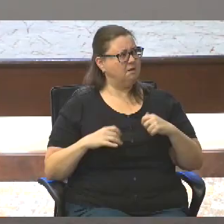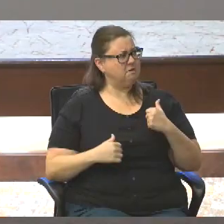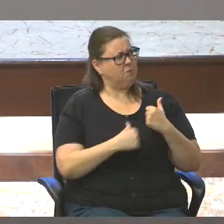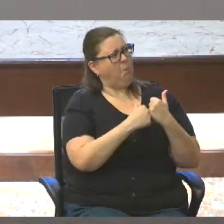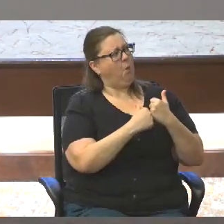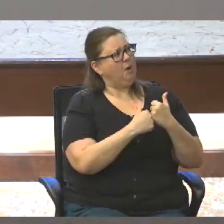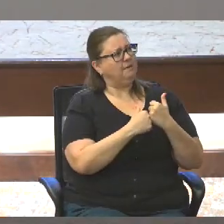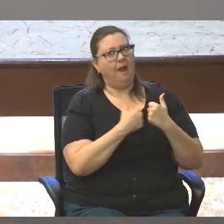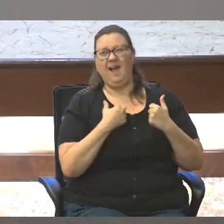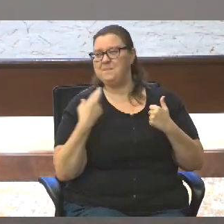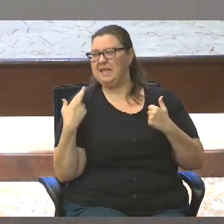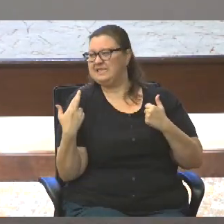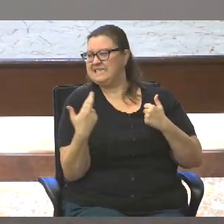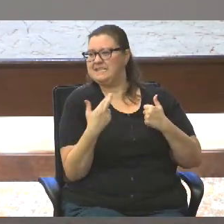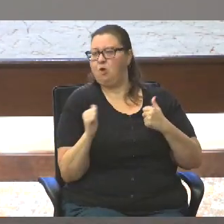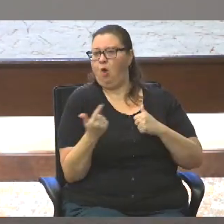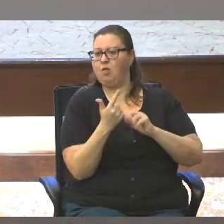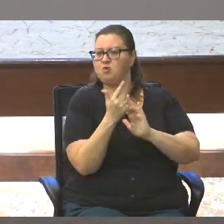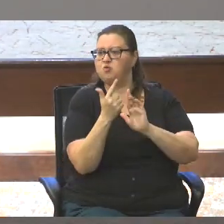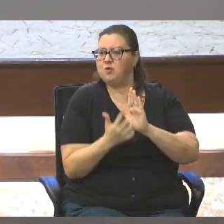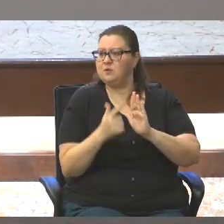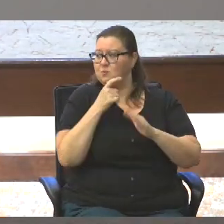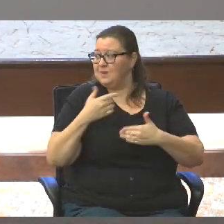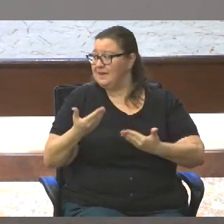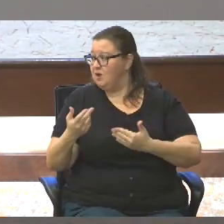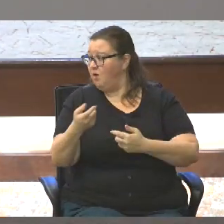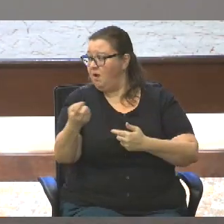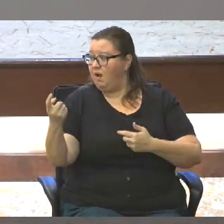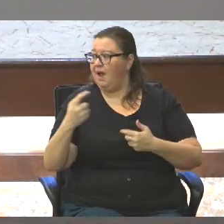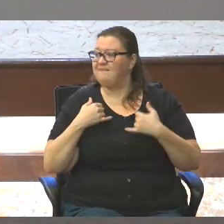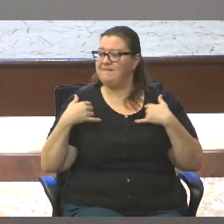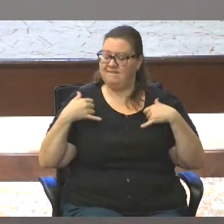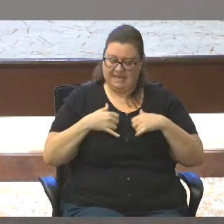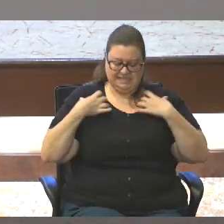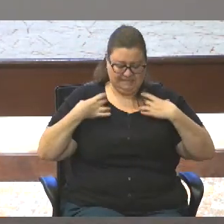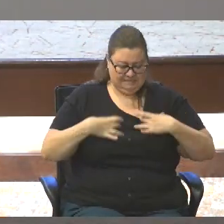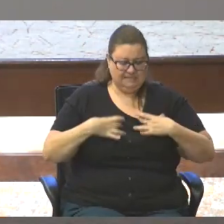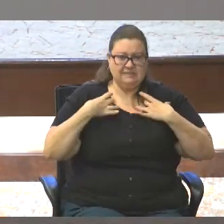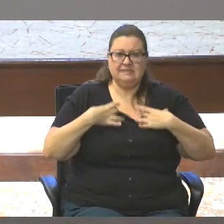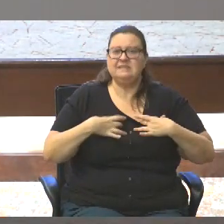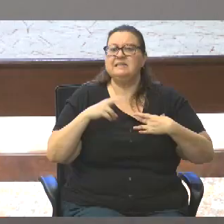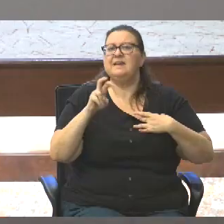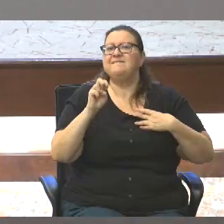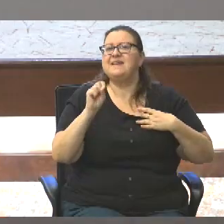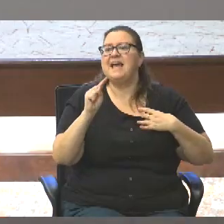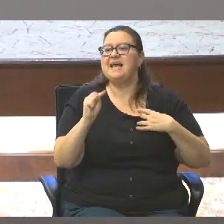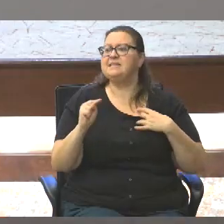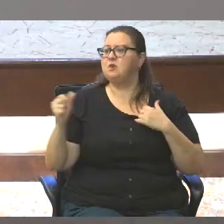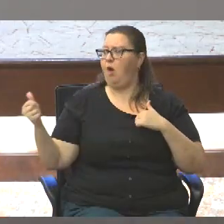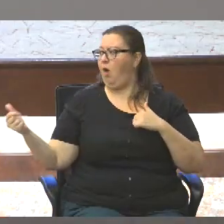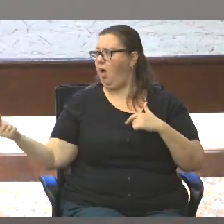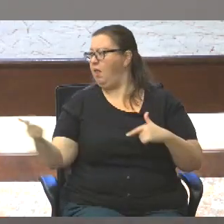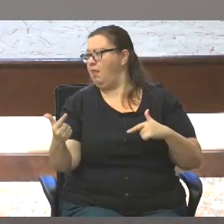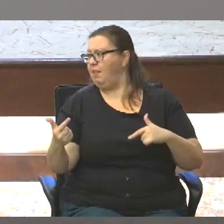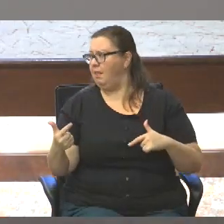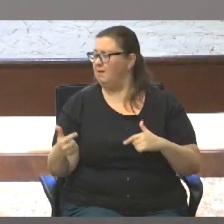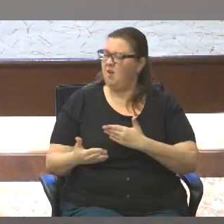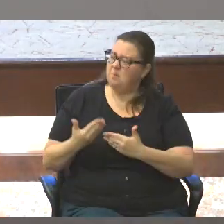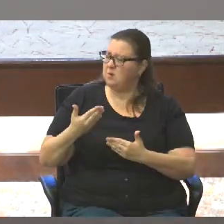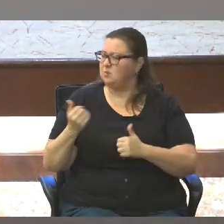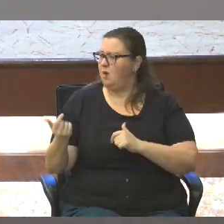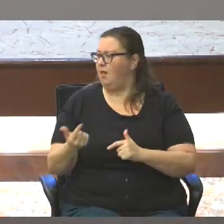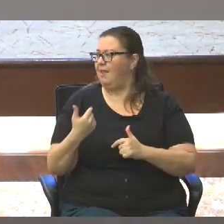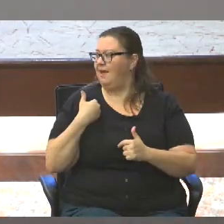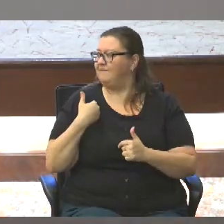They're all vesties. So all the attorneys in the audience appear to be wearing vests today, almost all of them. So I know they're excited, and